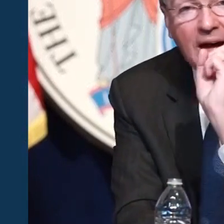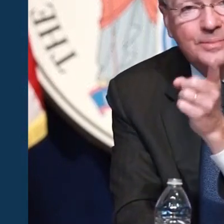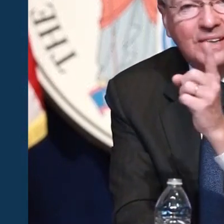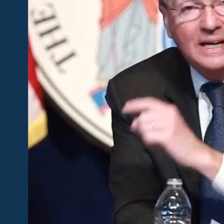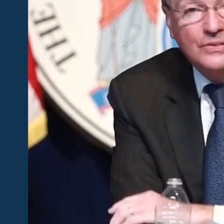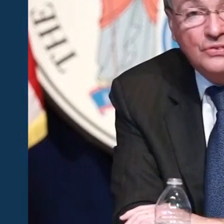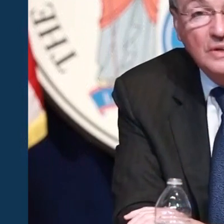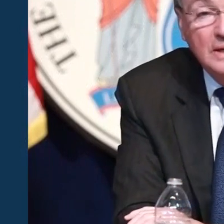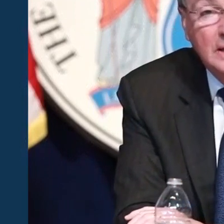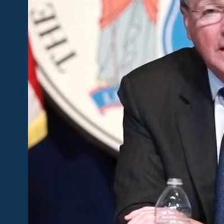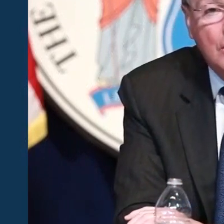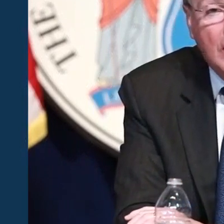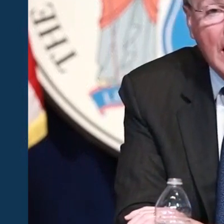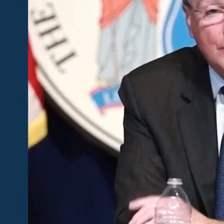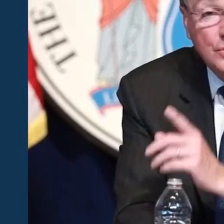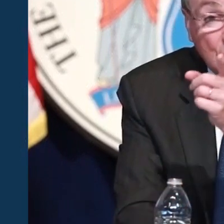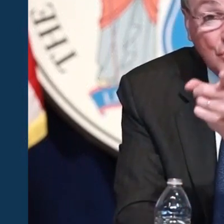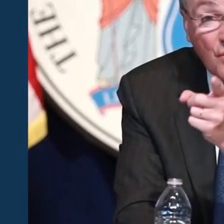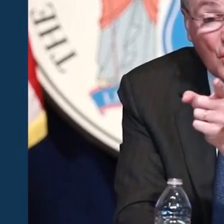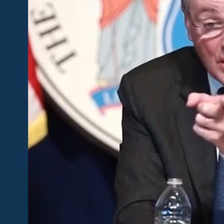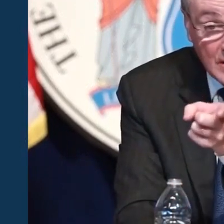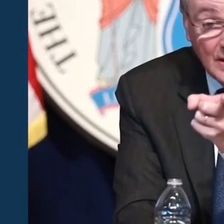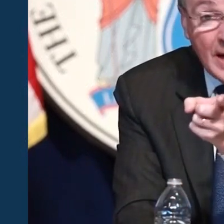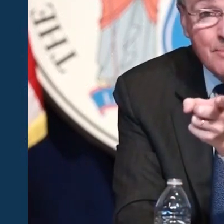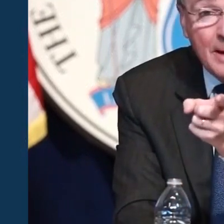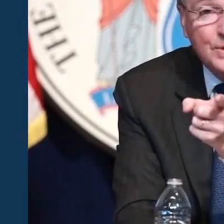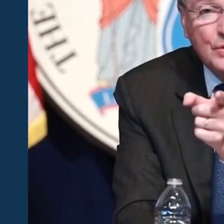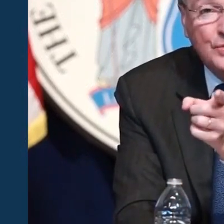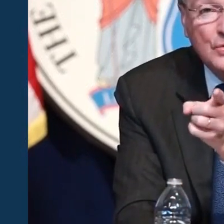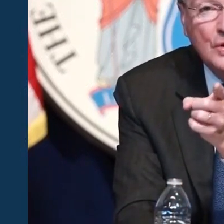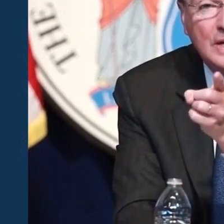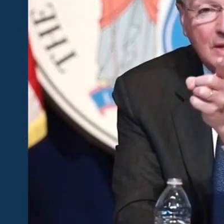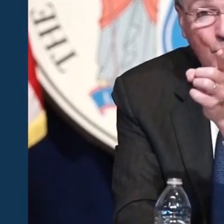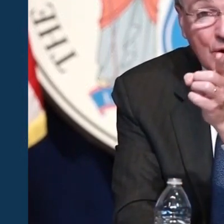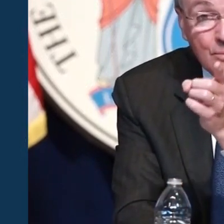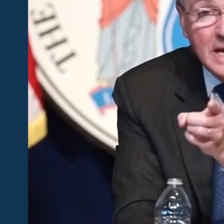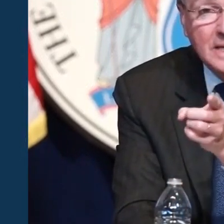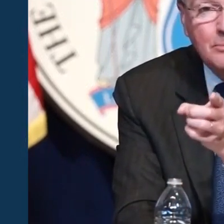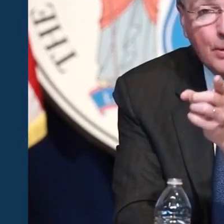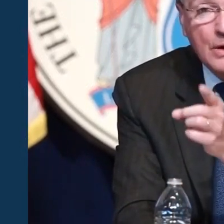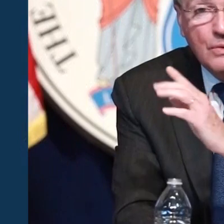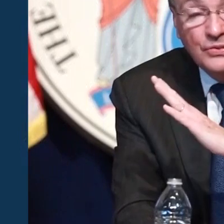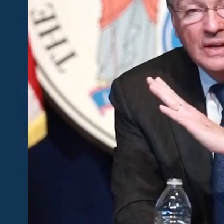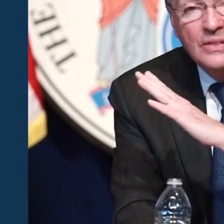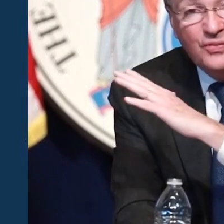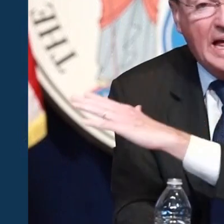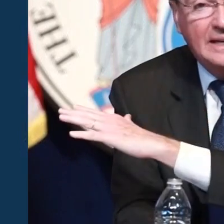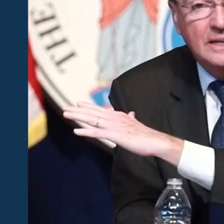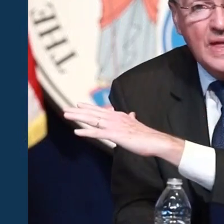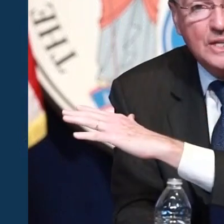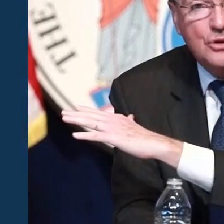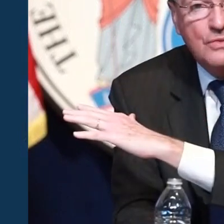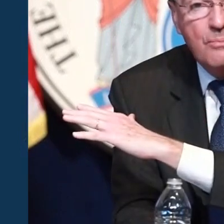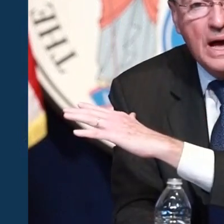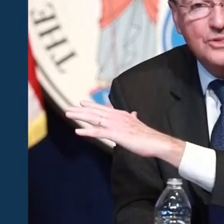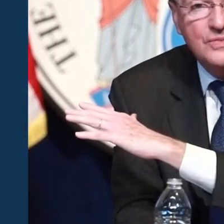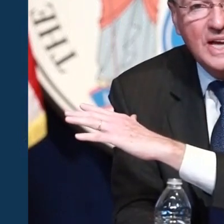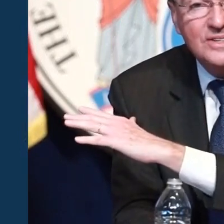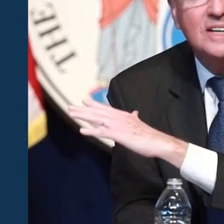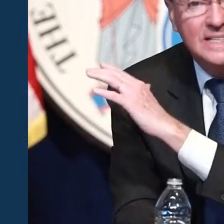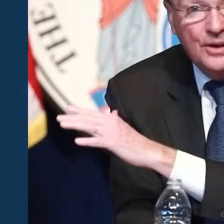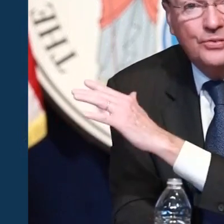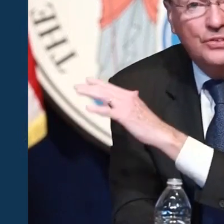That's up to us in our actions. And so far, that map tells us that we are making progress. The flattening of that curve of